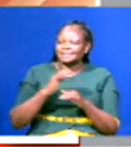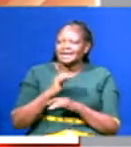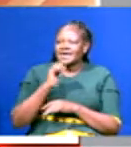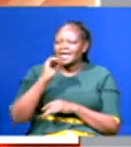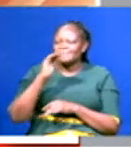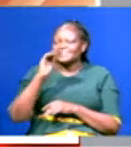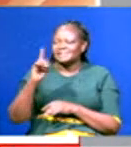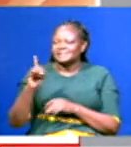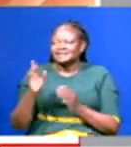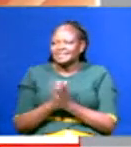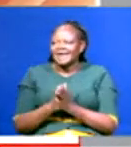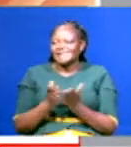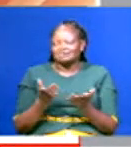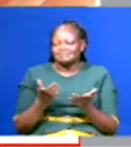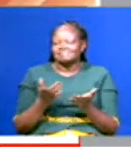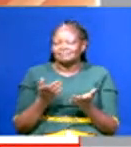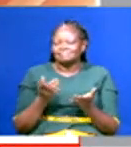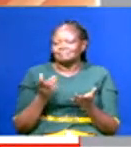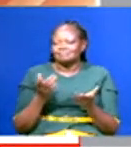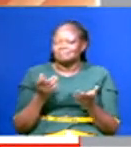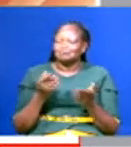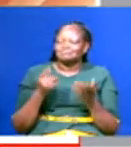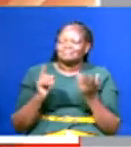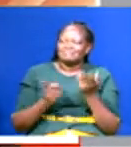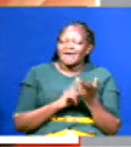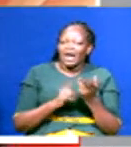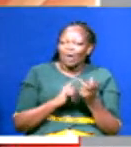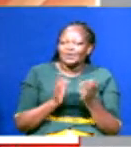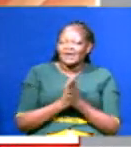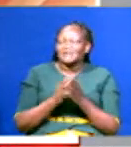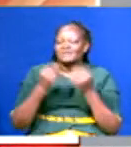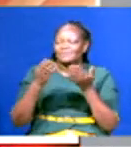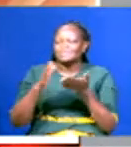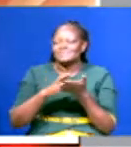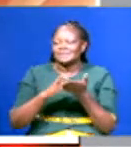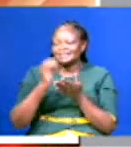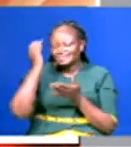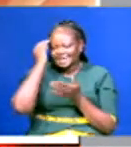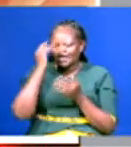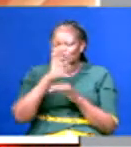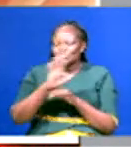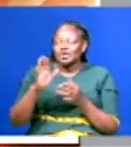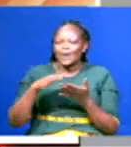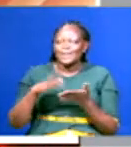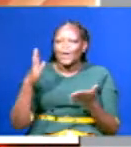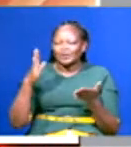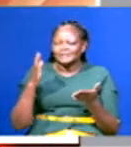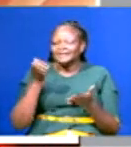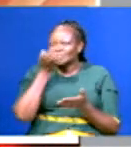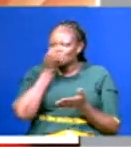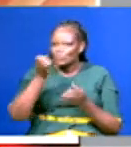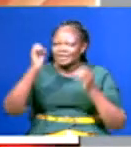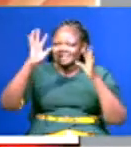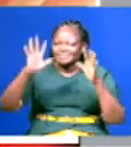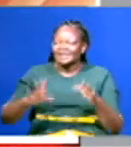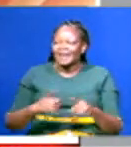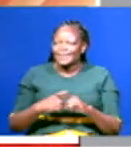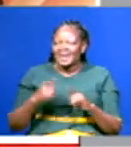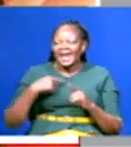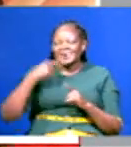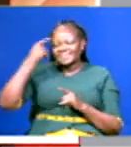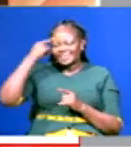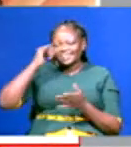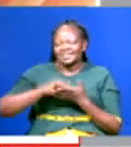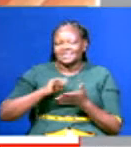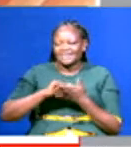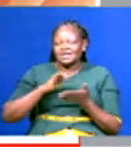and do the number count and eventually just get them the basic literacy. Yeah. Those are the most underrated teachers, but yeah. I think they're the